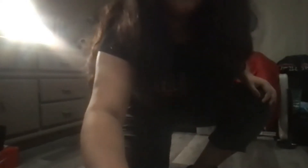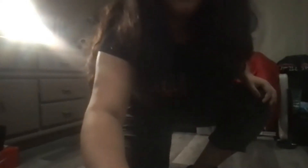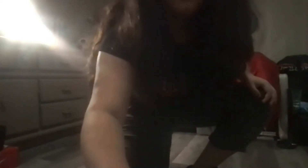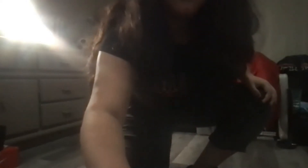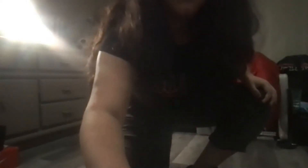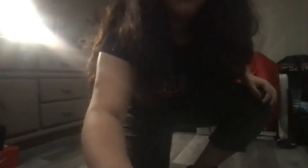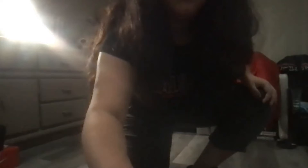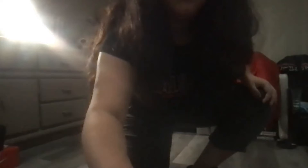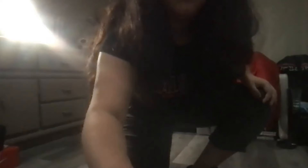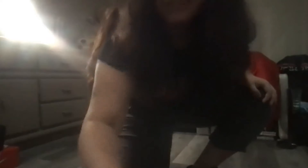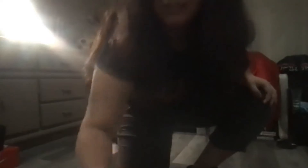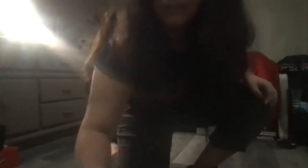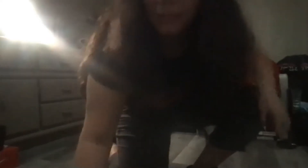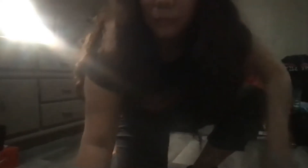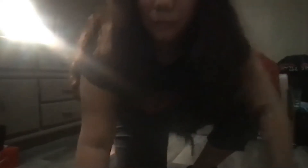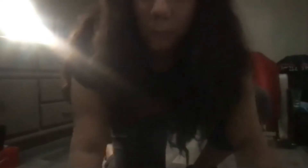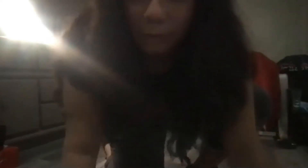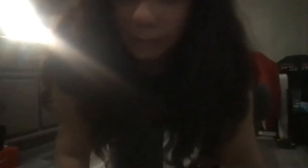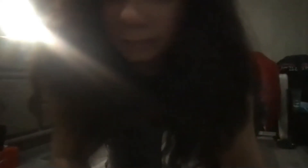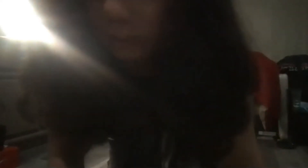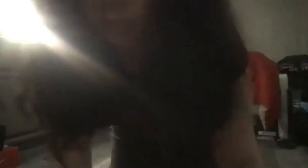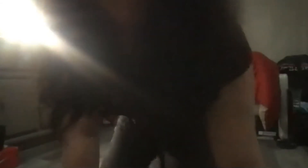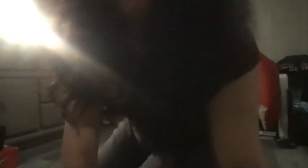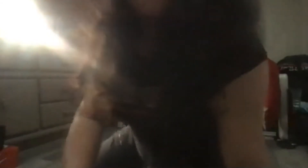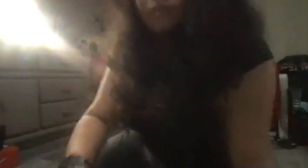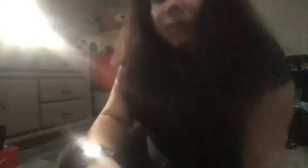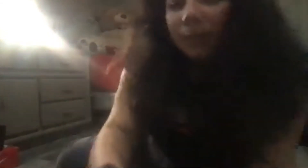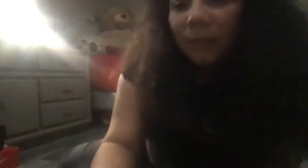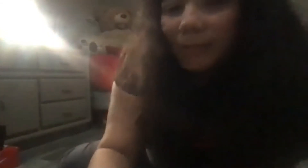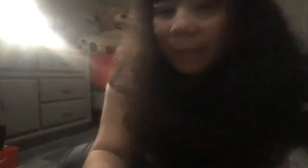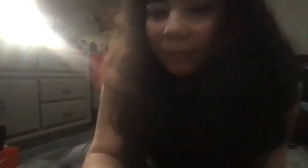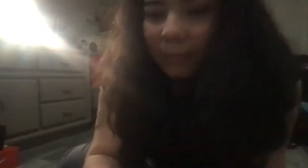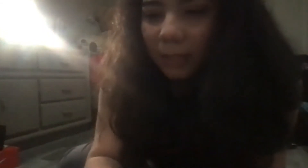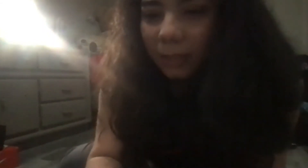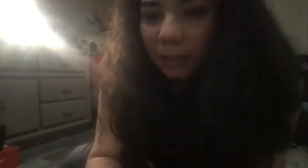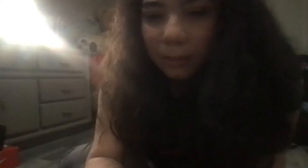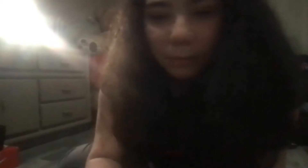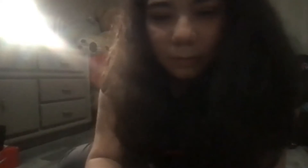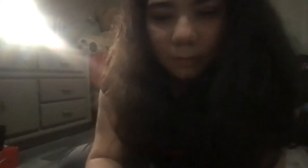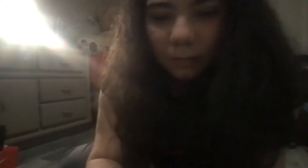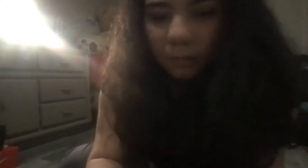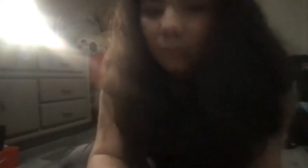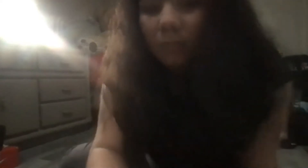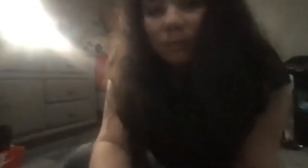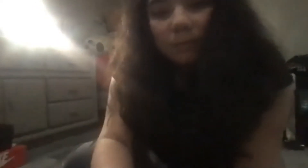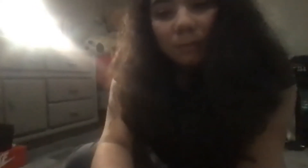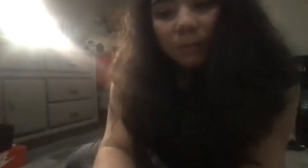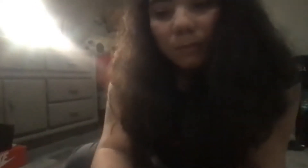And then I'm just gonna let you guys listen The to a first more day class traditional filled with possibilities type of and unknowns. bachata. That's why